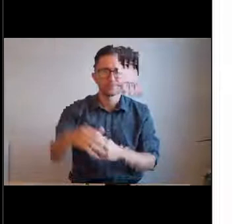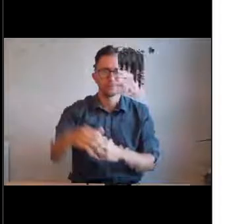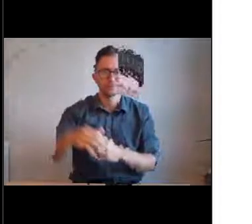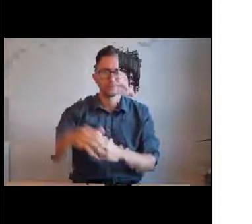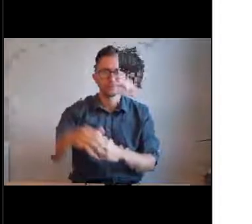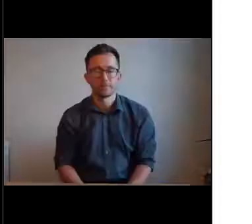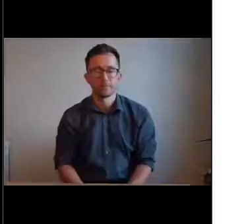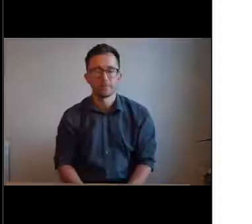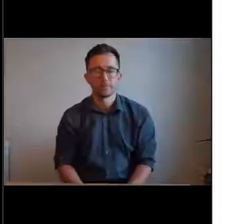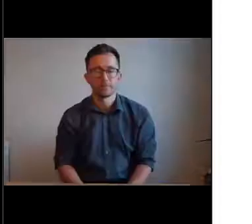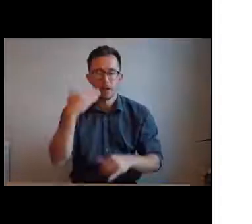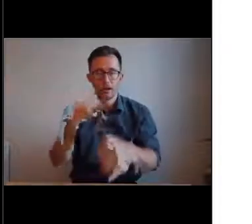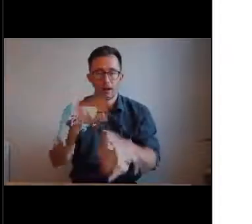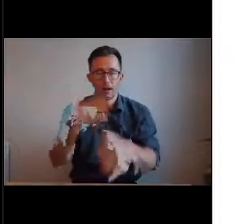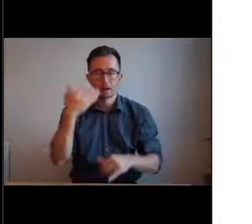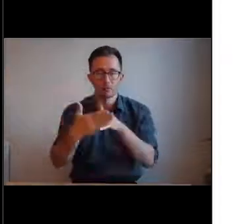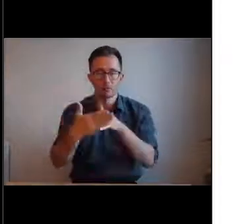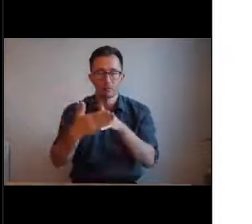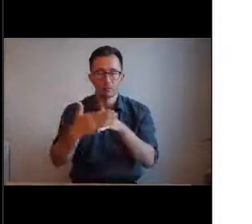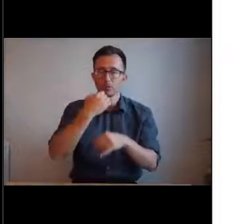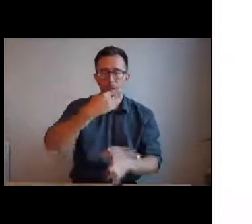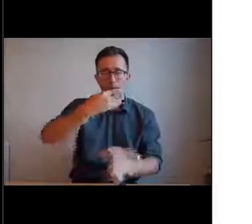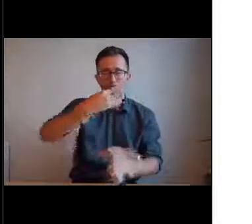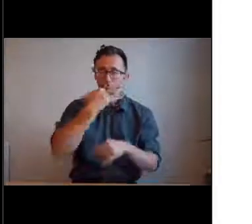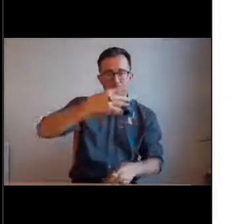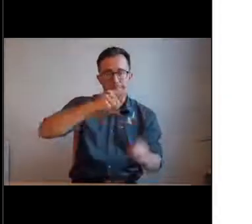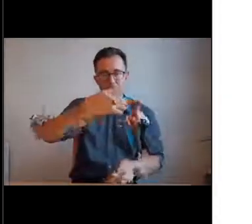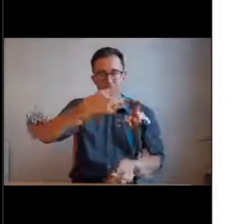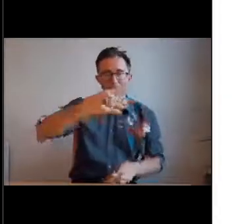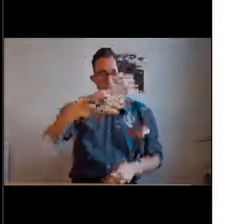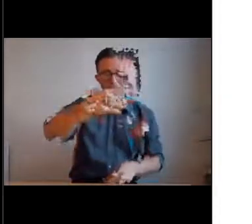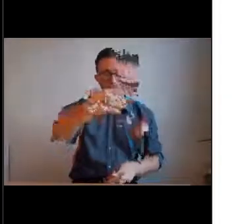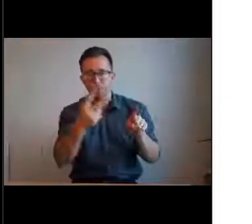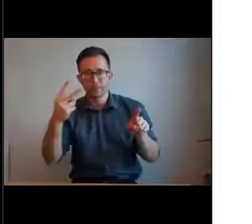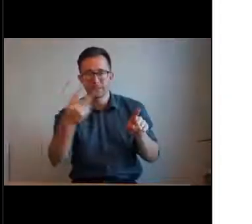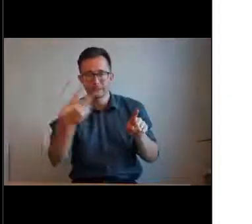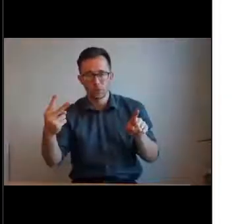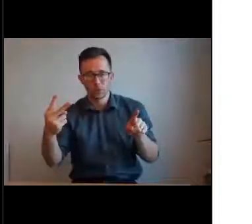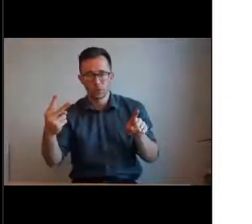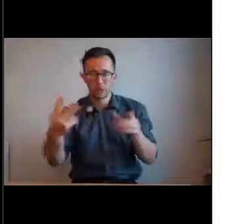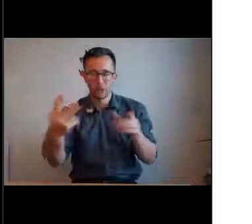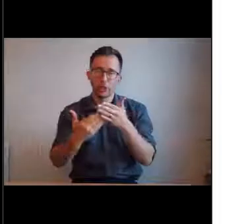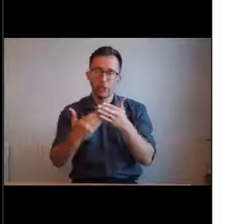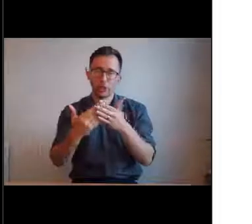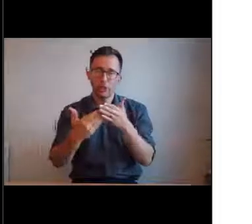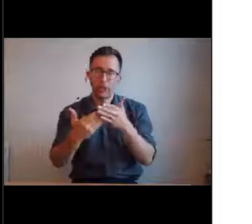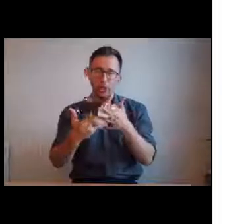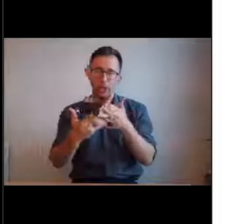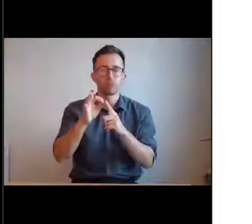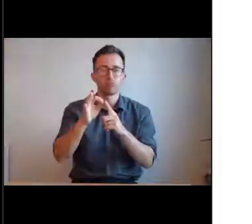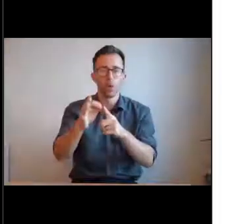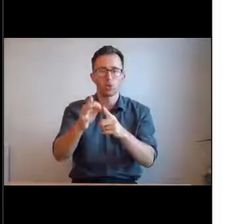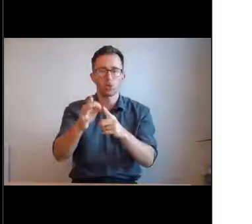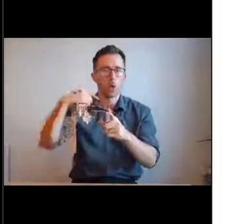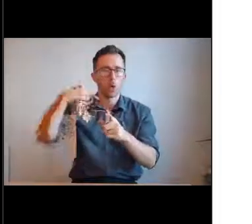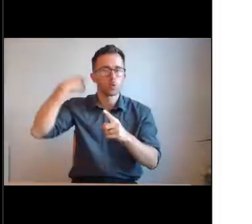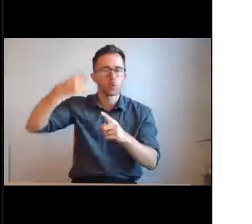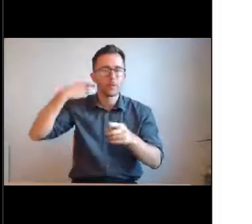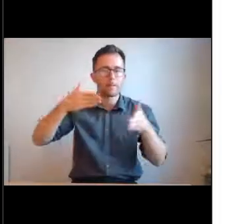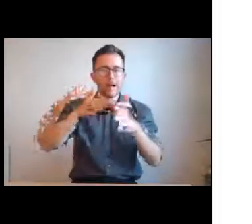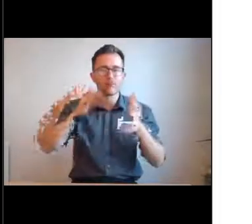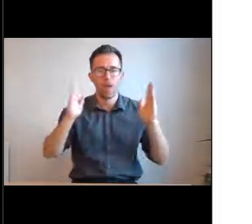And finally, points 19 through to 22 show where we propose to place some noise barriers as part of our